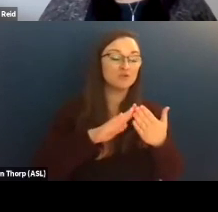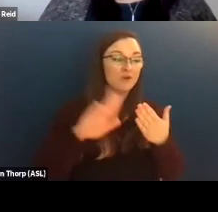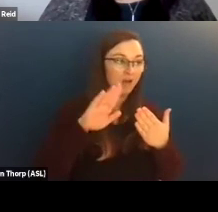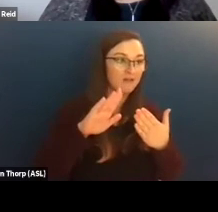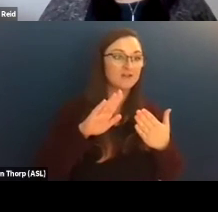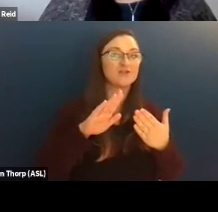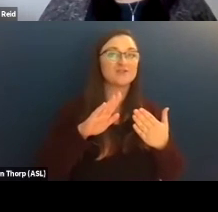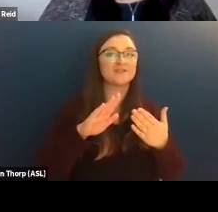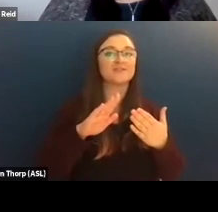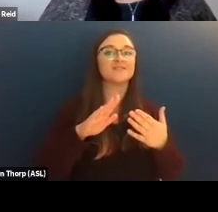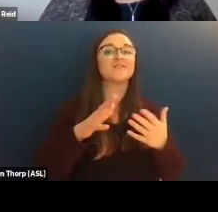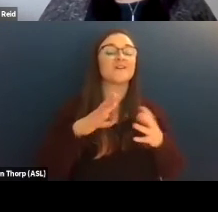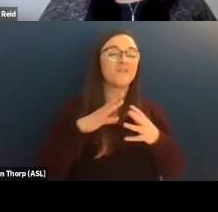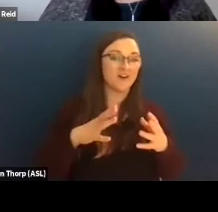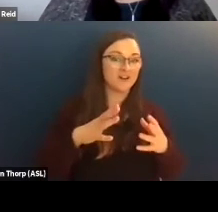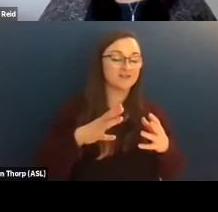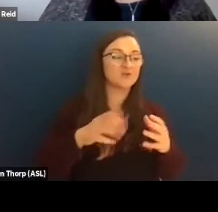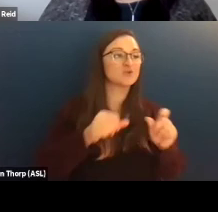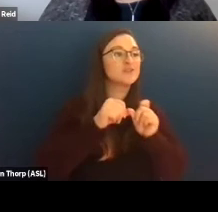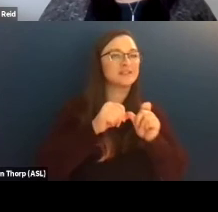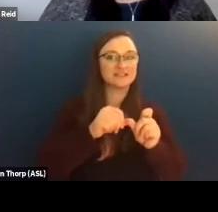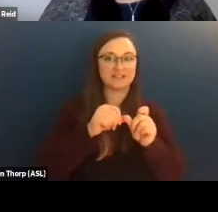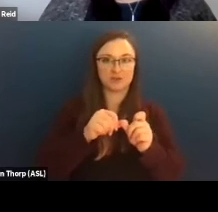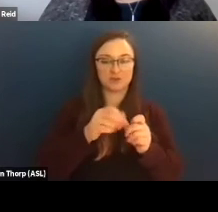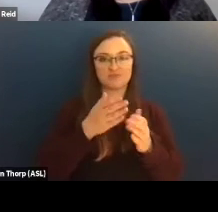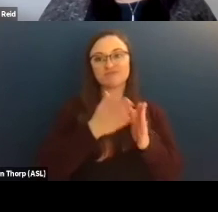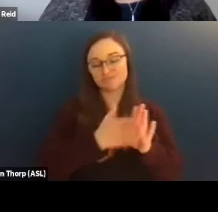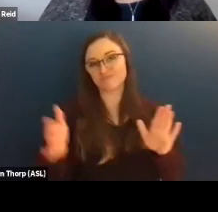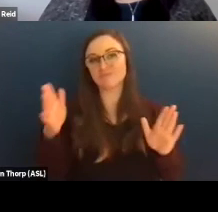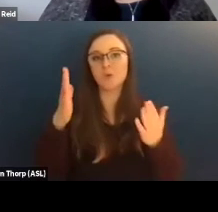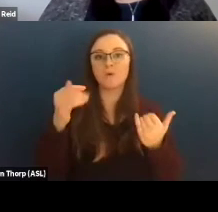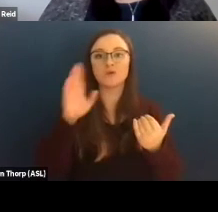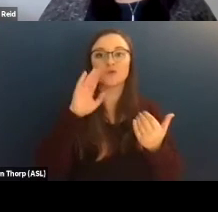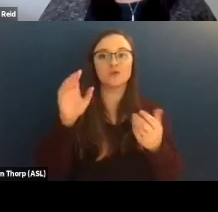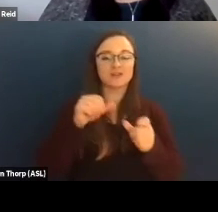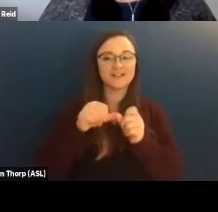level, then go ahead and continue that on. Hopefully you can have that pathway.